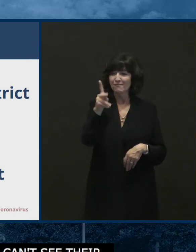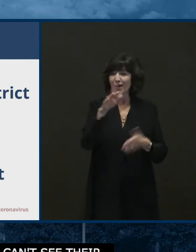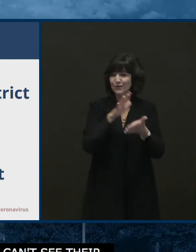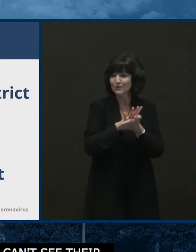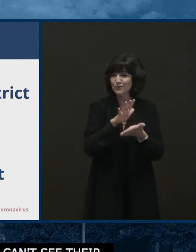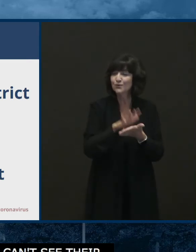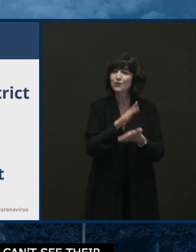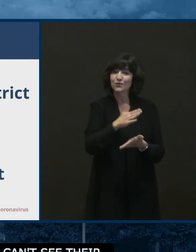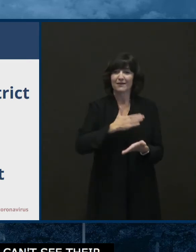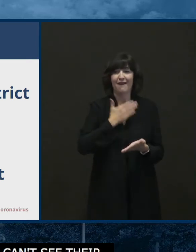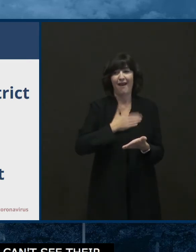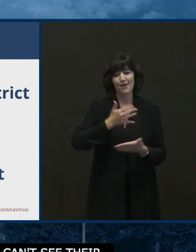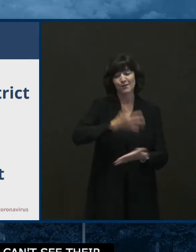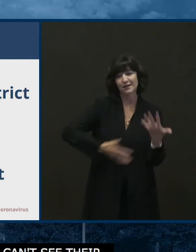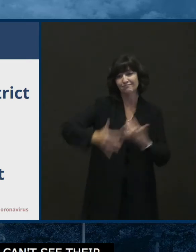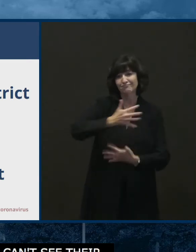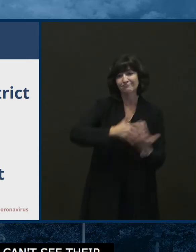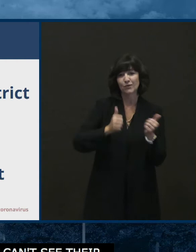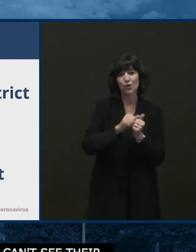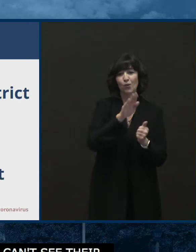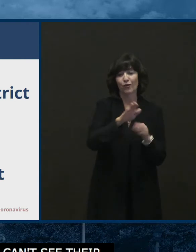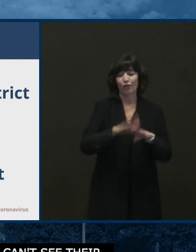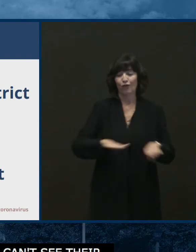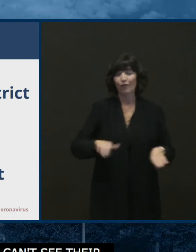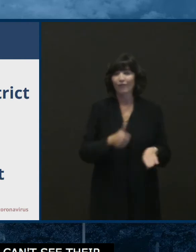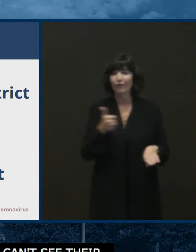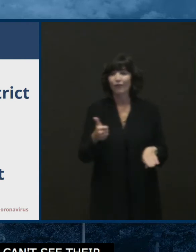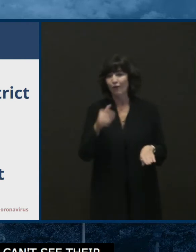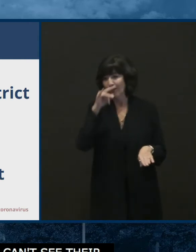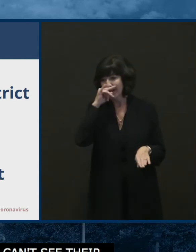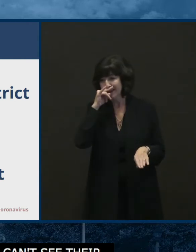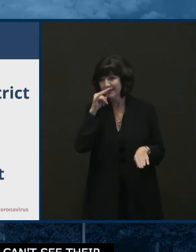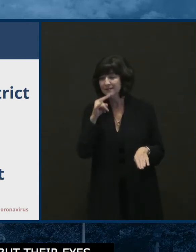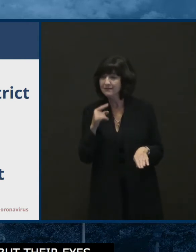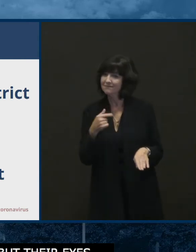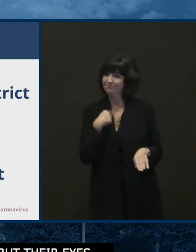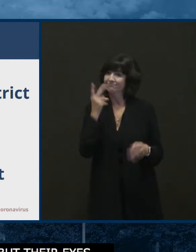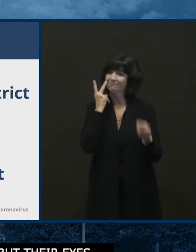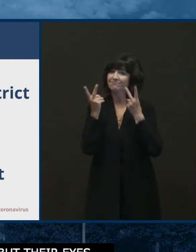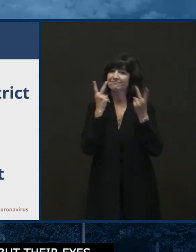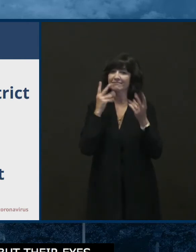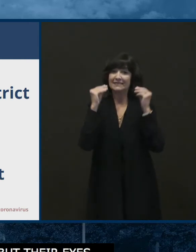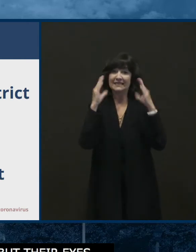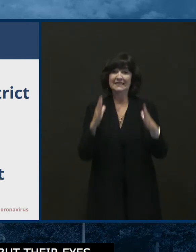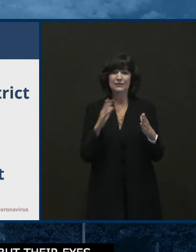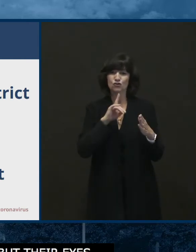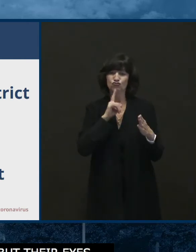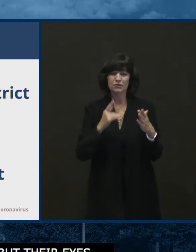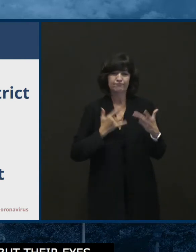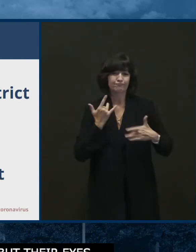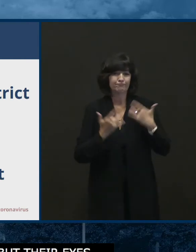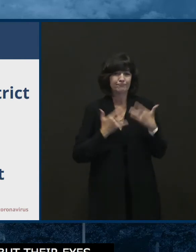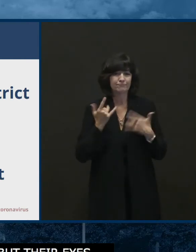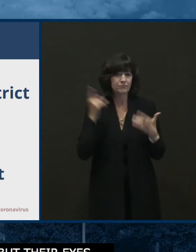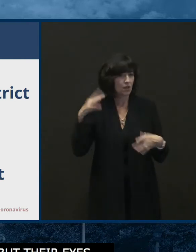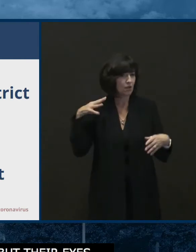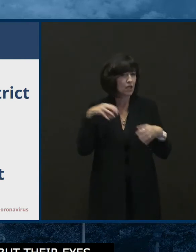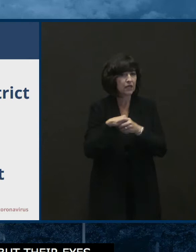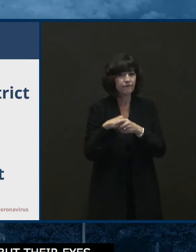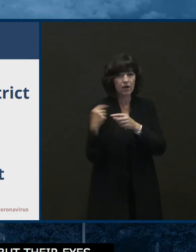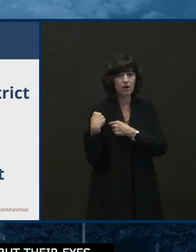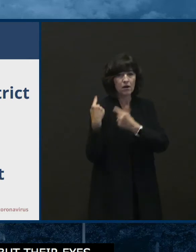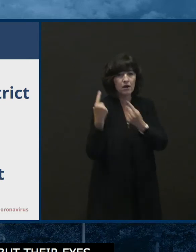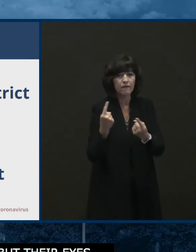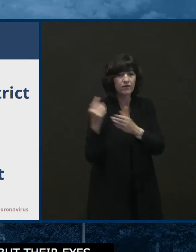classmates. I've also been really impressed by the teachers' enthusiasm. They have been involved for weeks in planning,